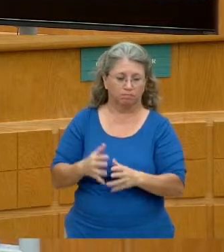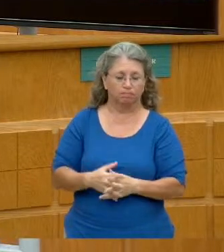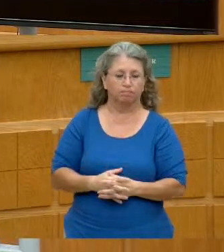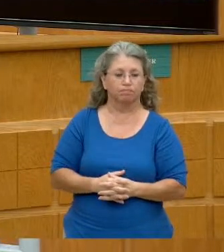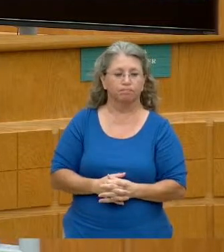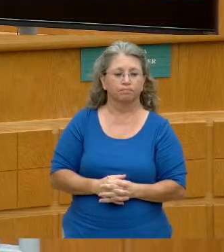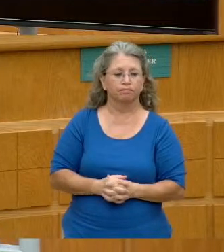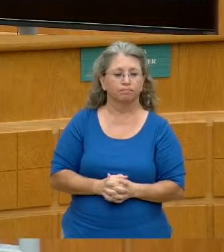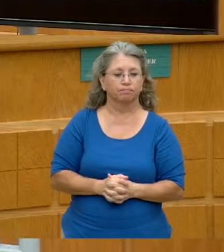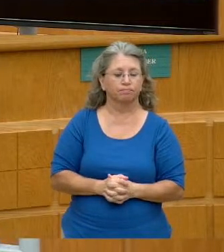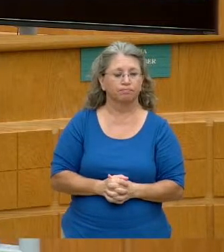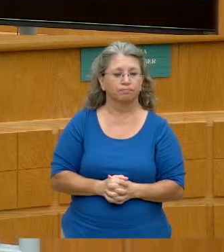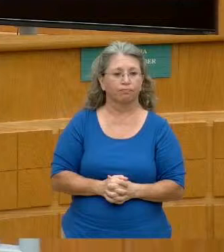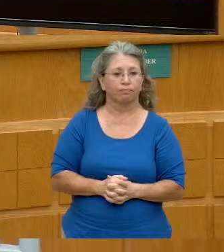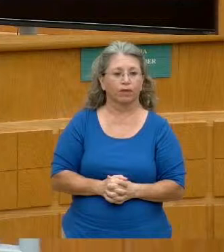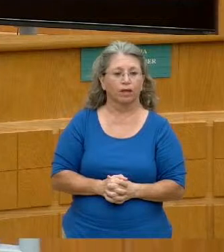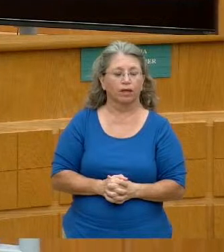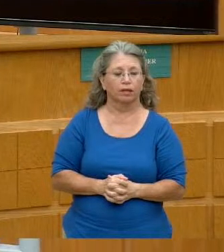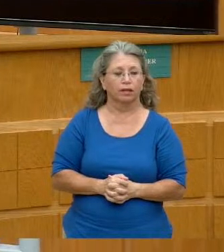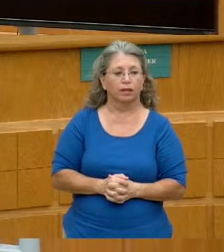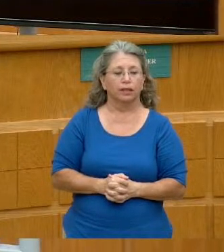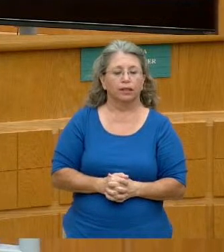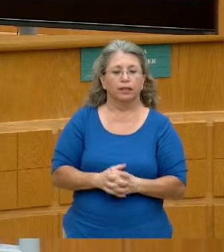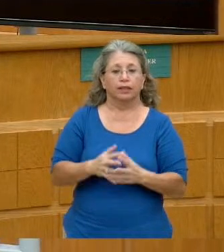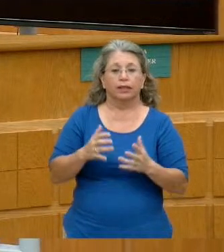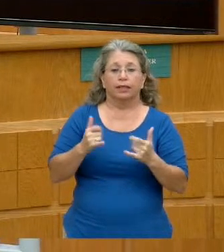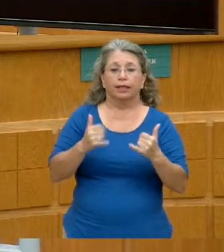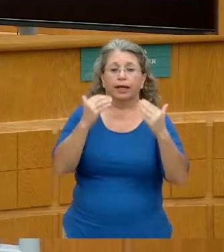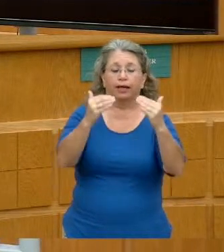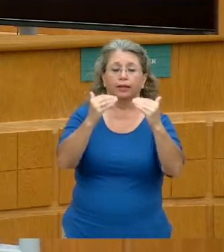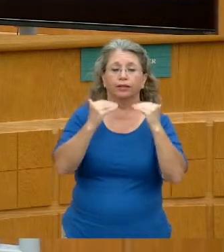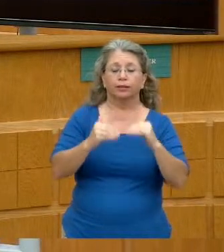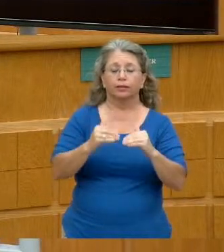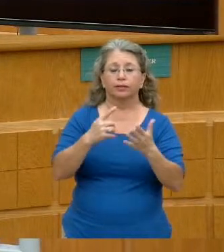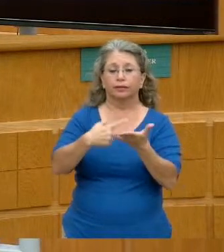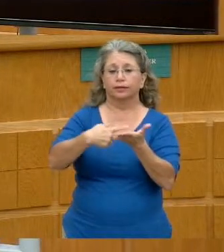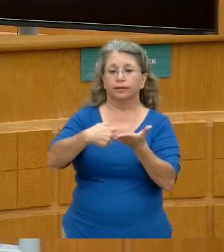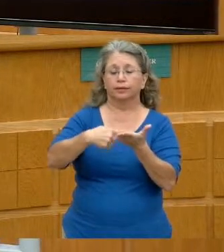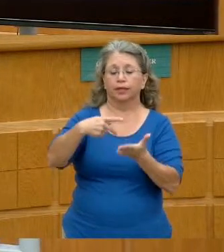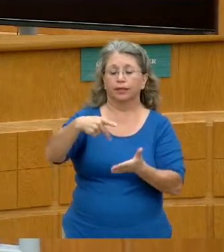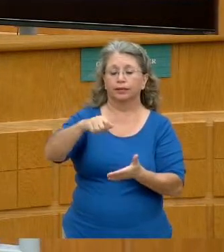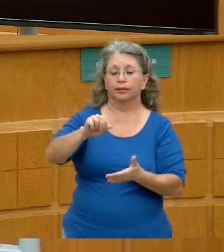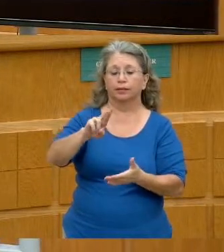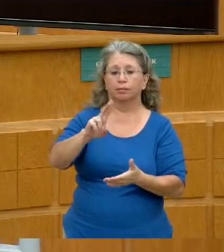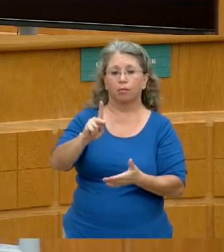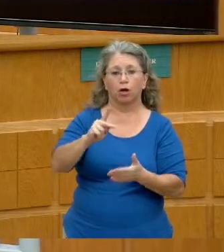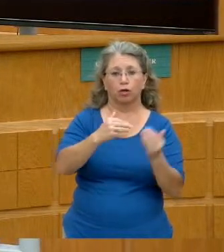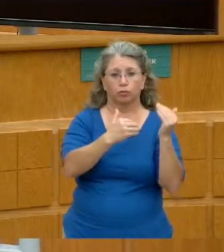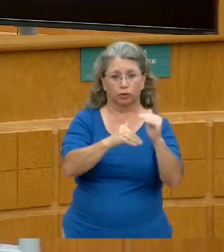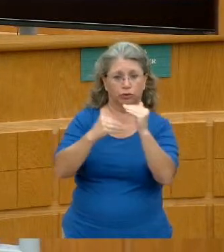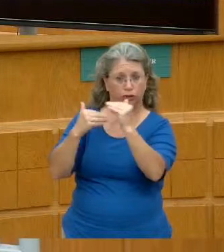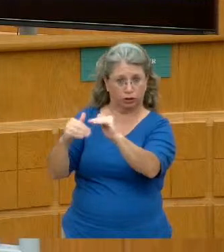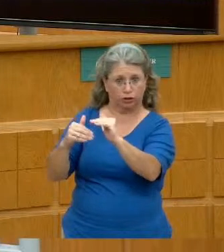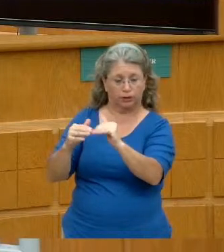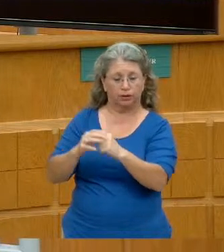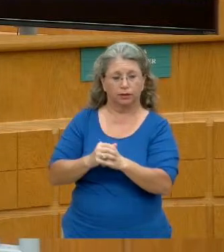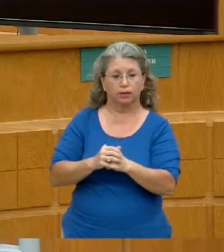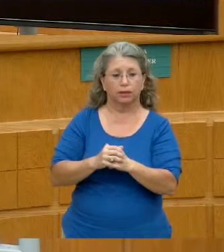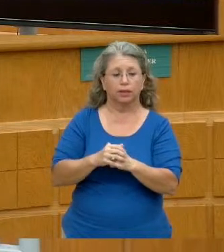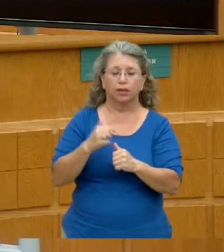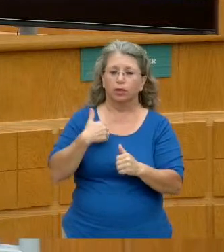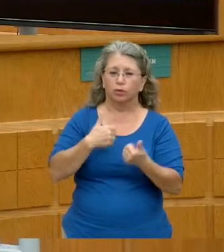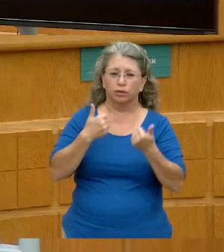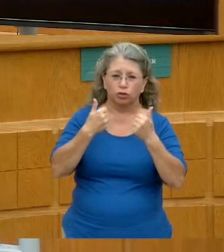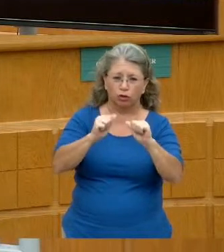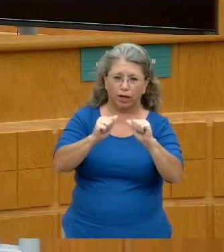Okay, now let's just talk a little bit about park restrictions. So in an effort to keep people home, what we didn't want is to